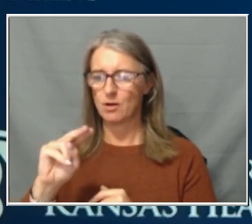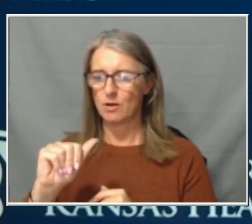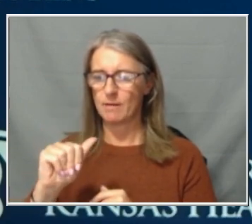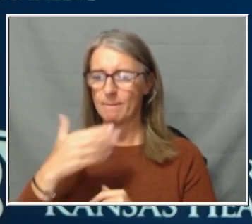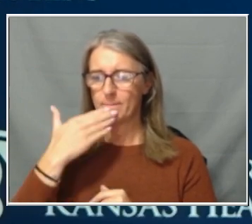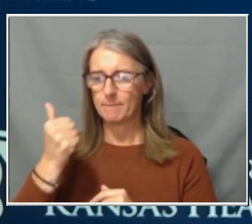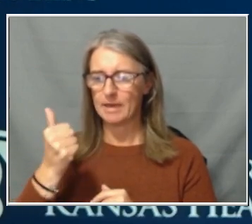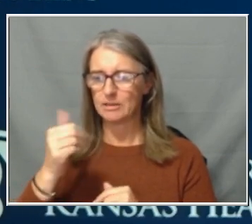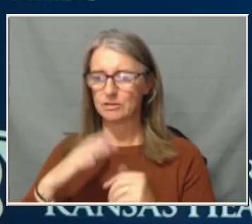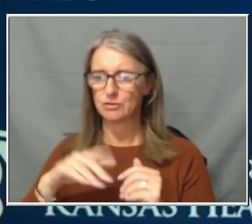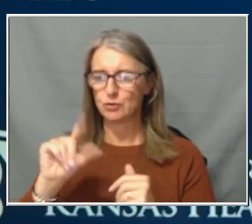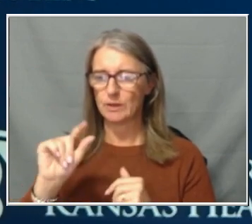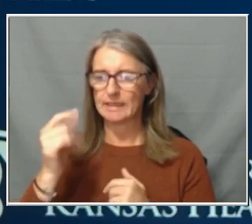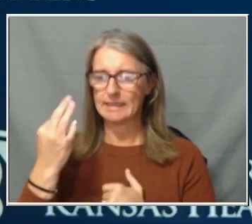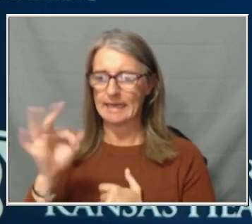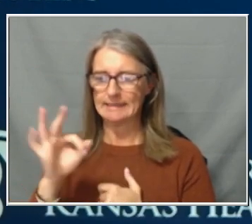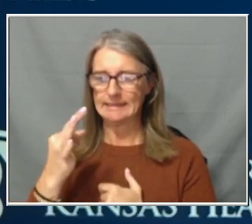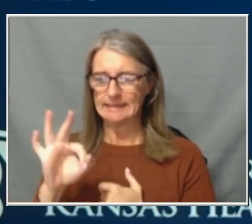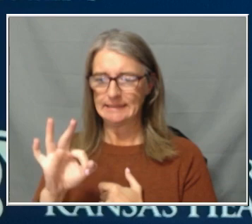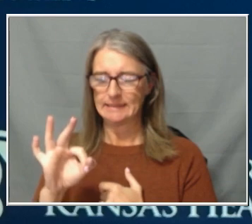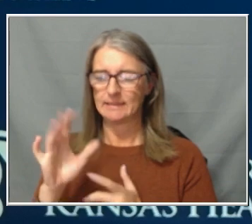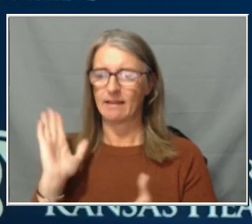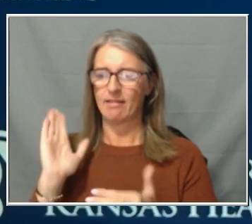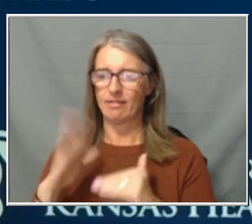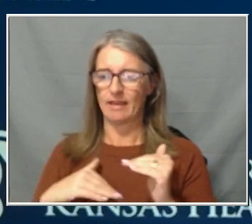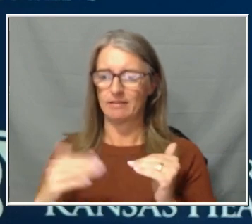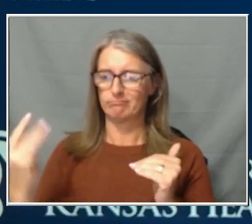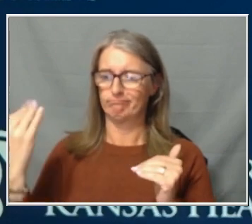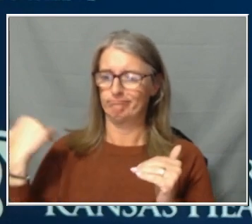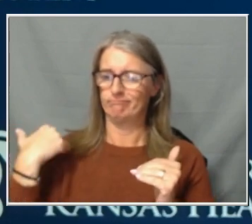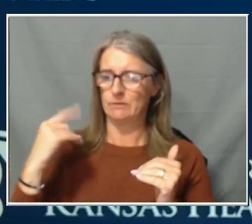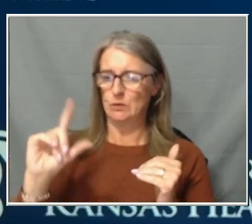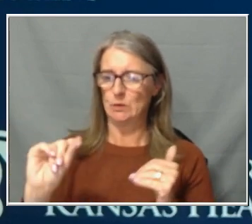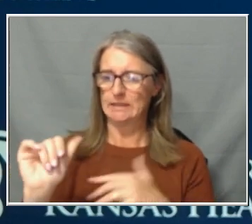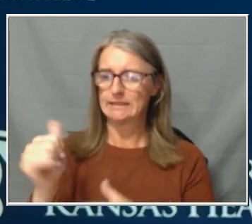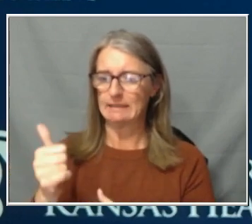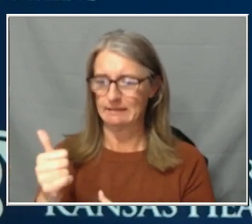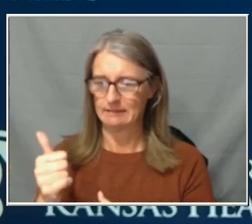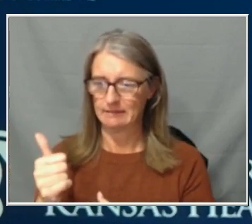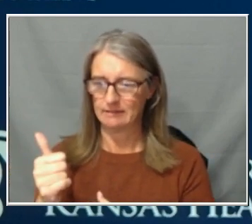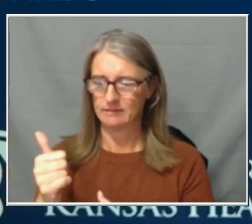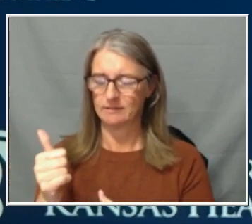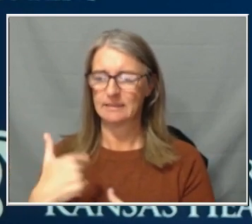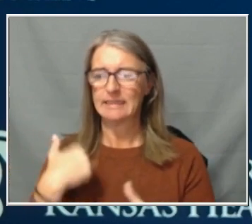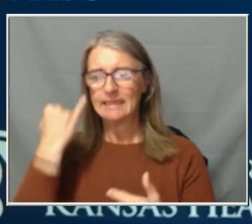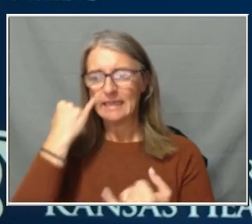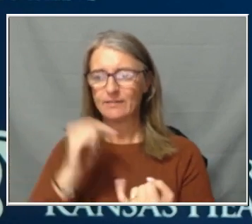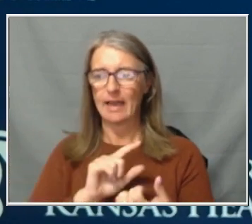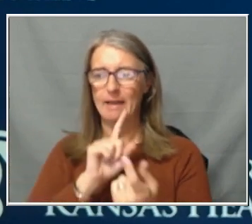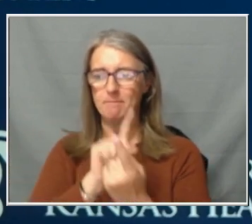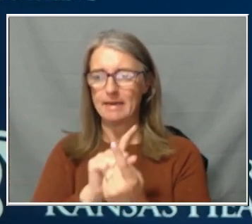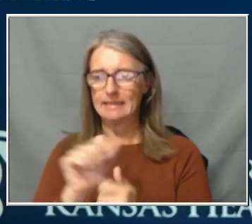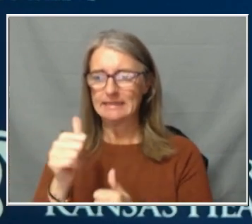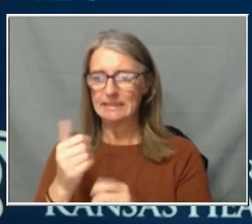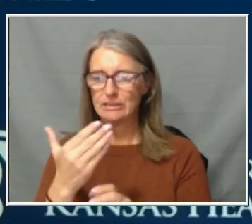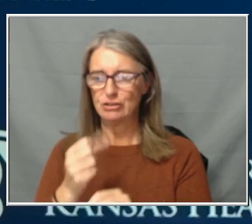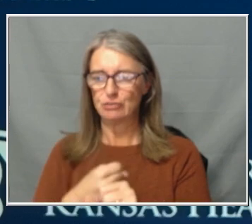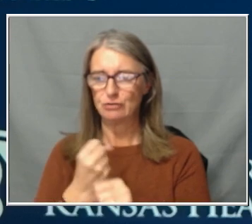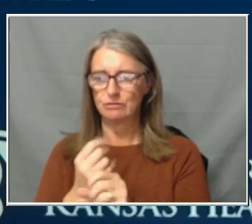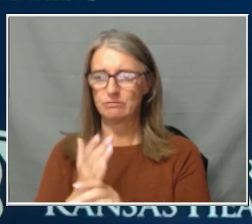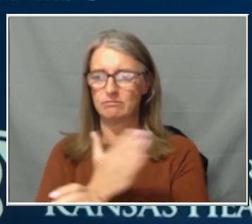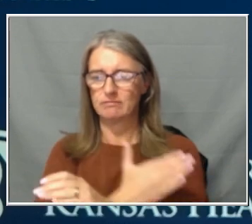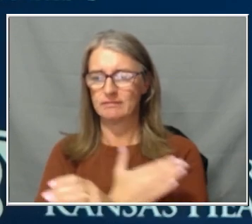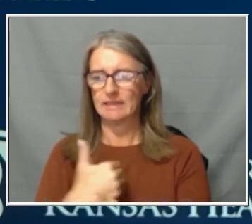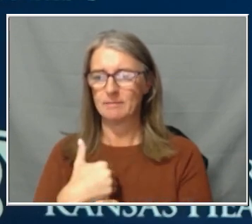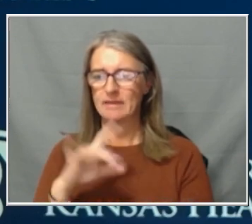melanoma in 2019 than it was in 2010. If I had met Mark 10 years prior, he would have had about